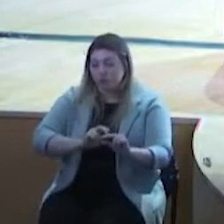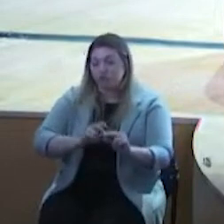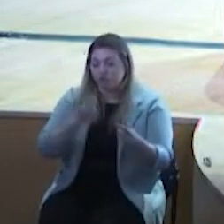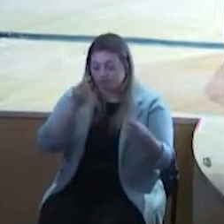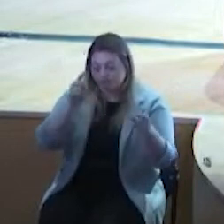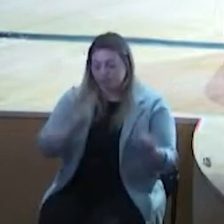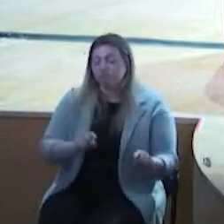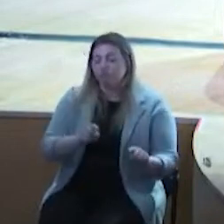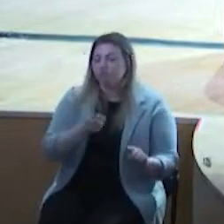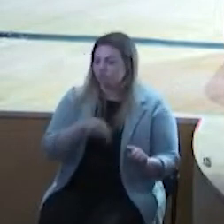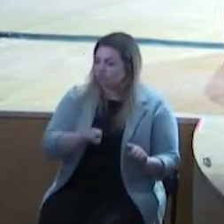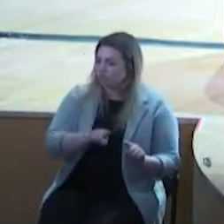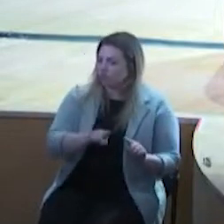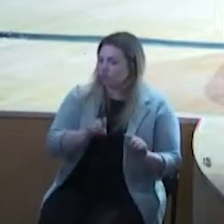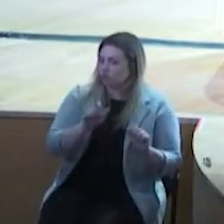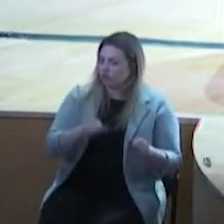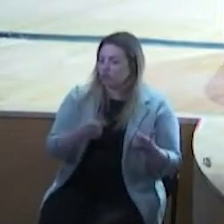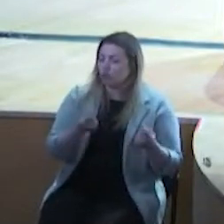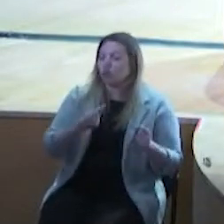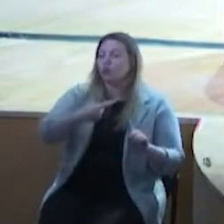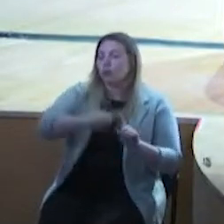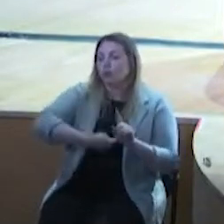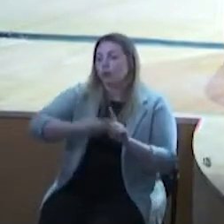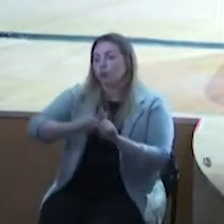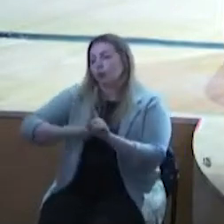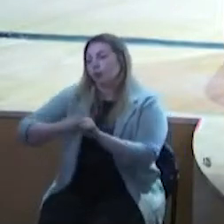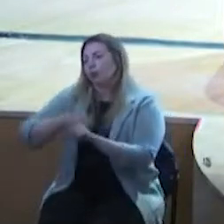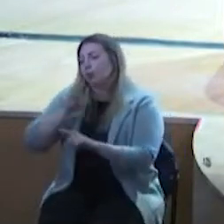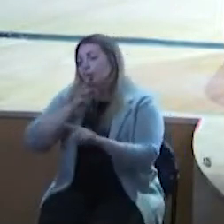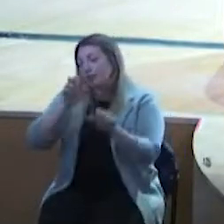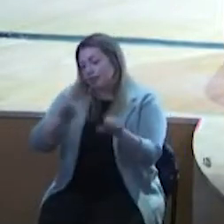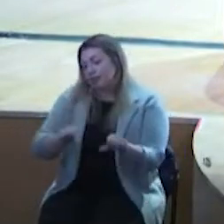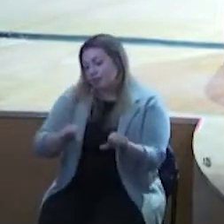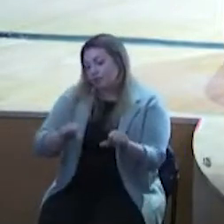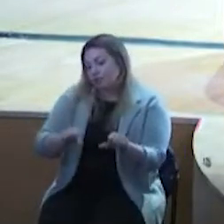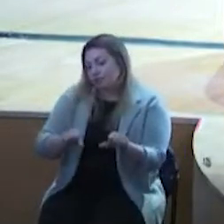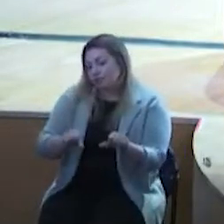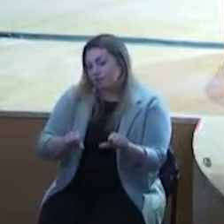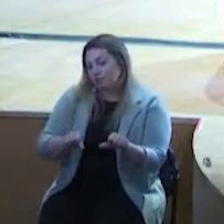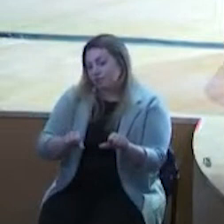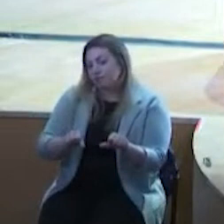settlement, that they can lease their water off.